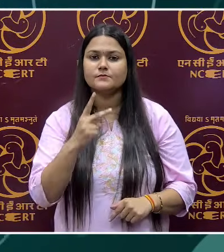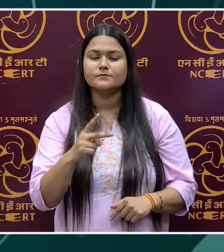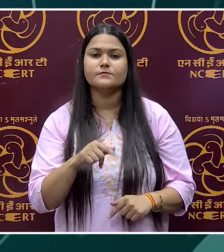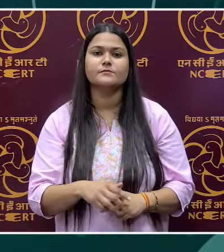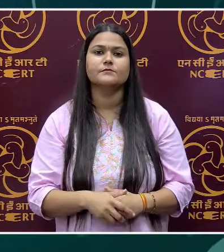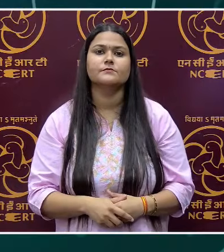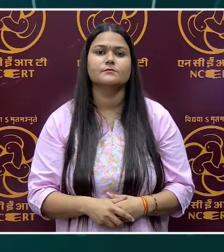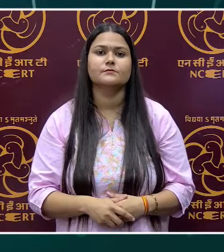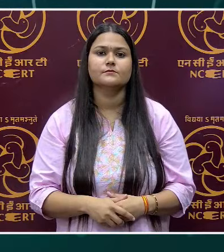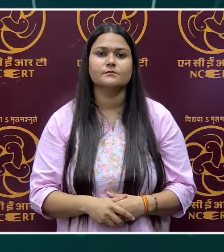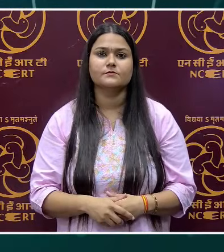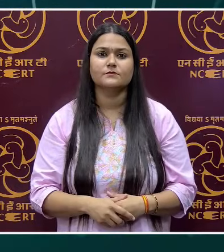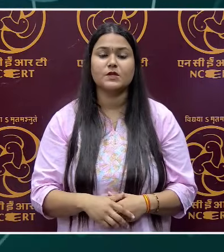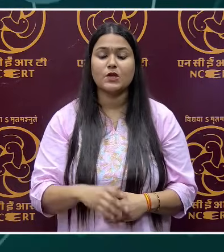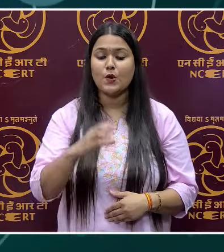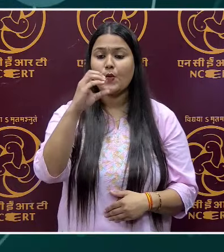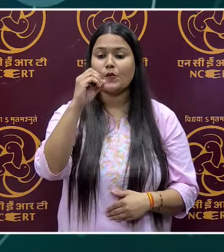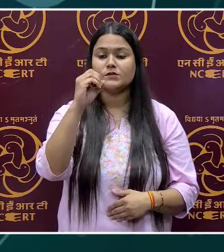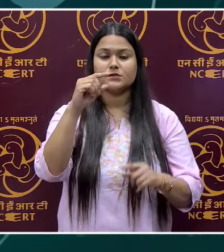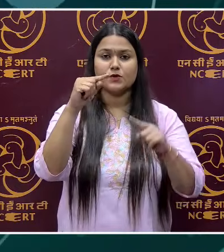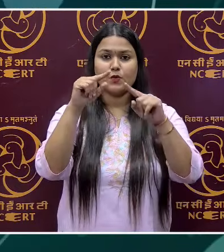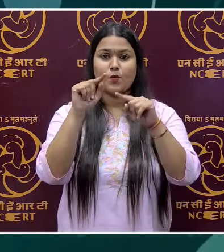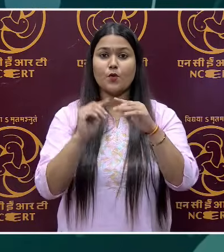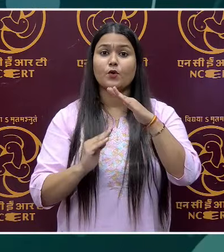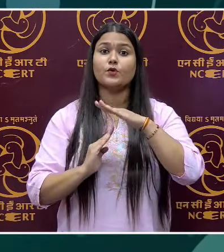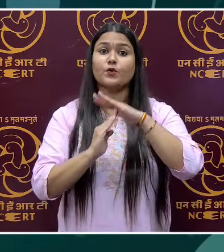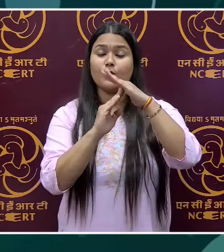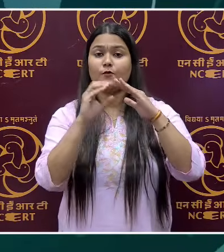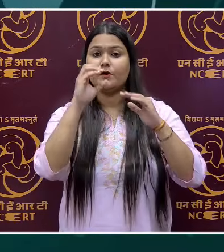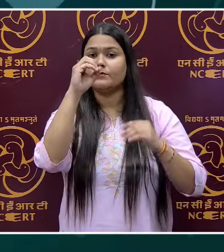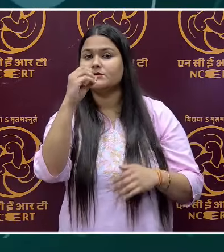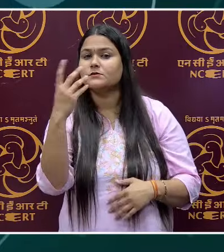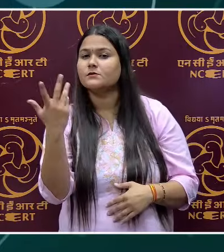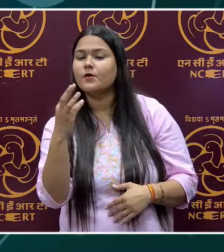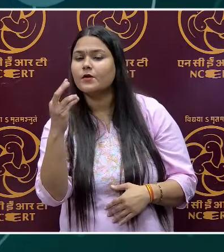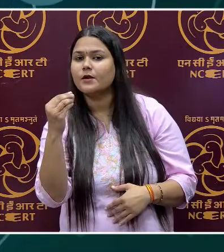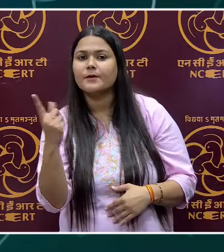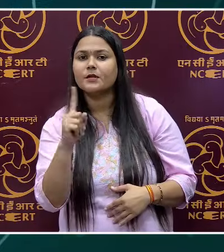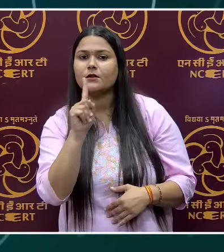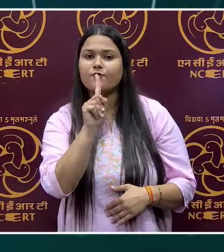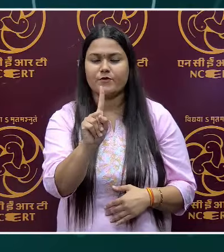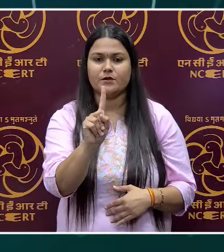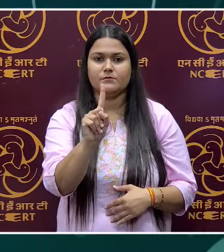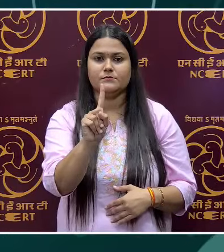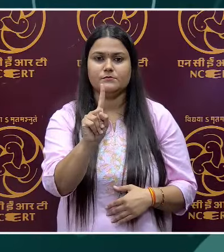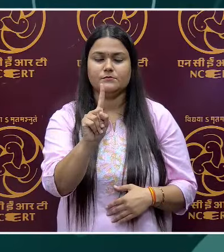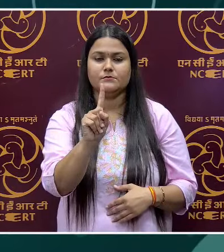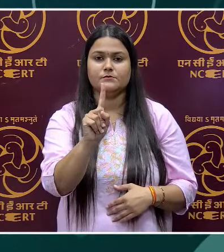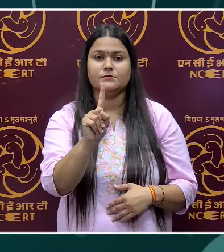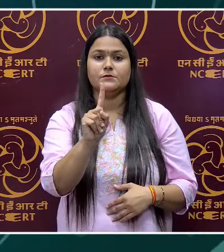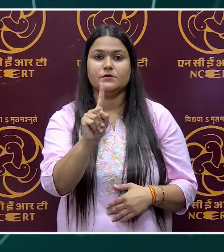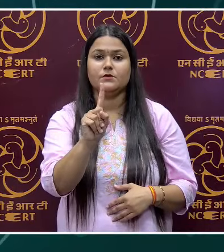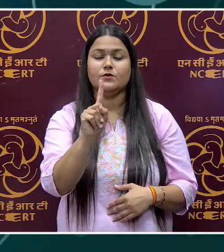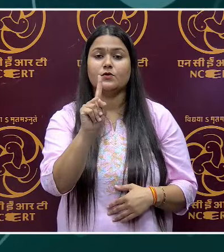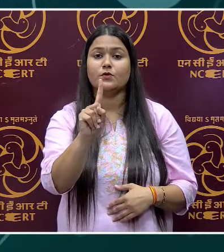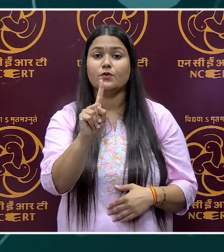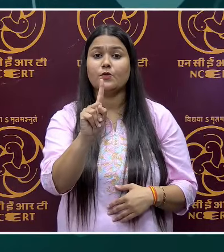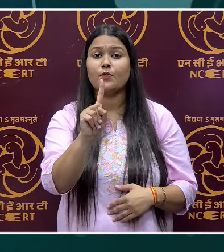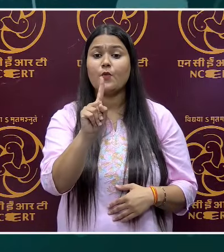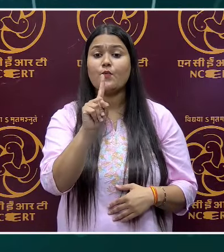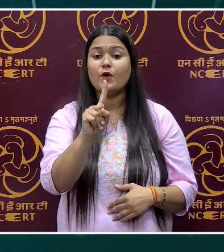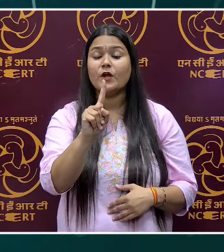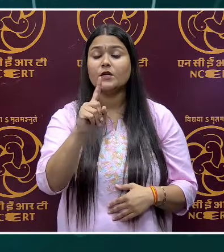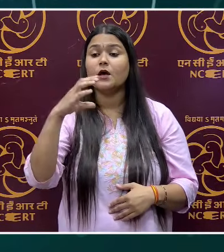is row 0 and what is the value here? It is 1. So the coefficient will be